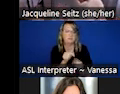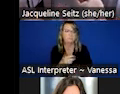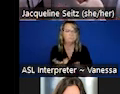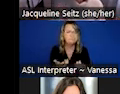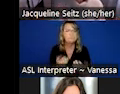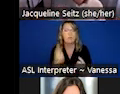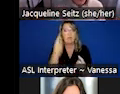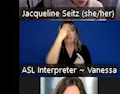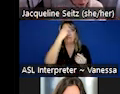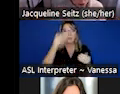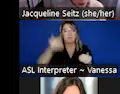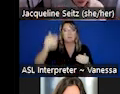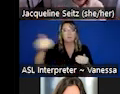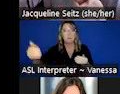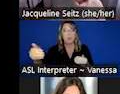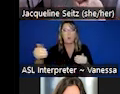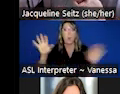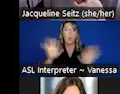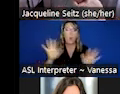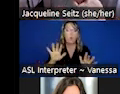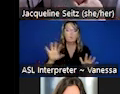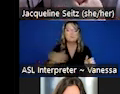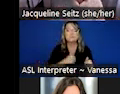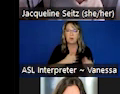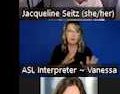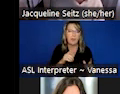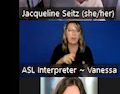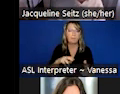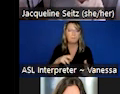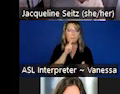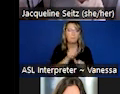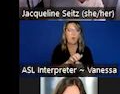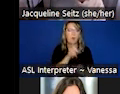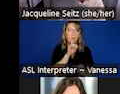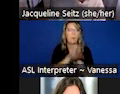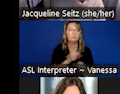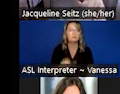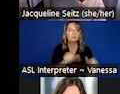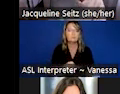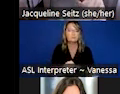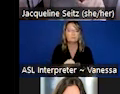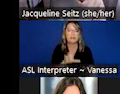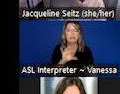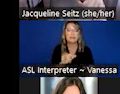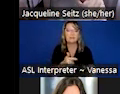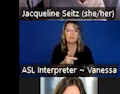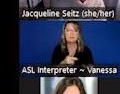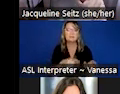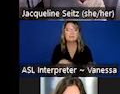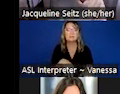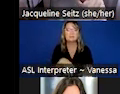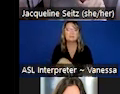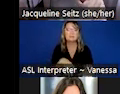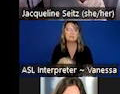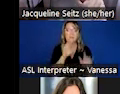a few steps ahead. Oh, shoot, the link to the draft. Yes, I did promise to put that in. Let me add it